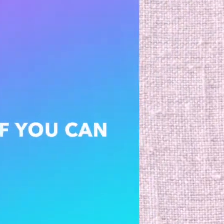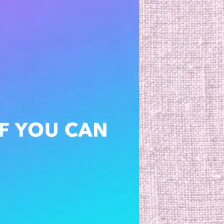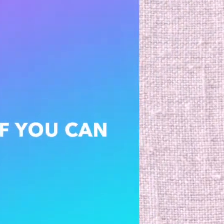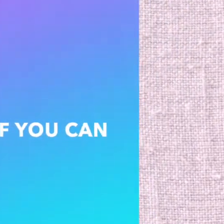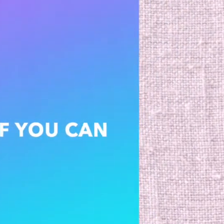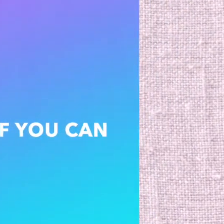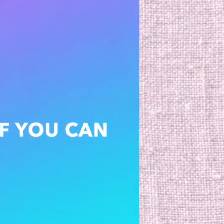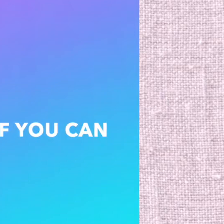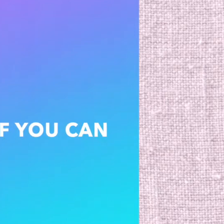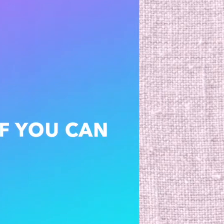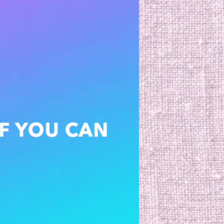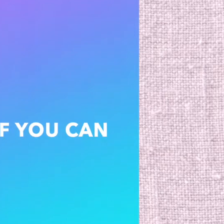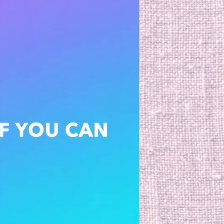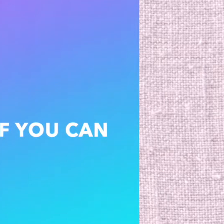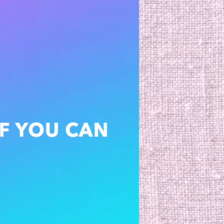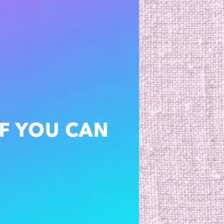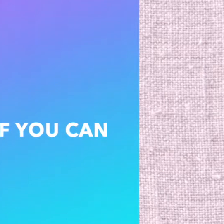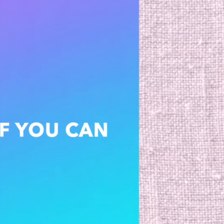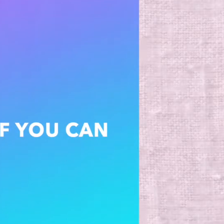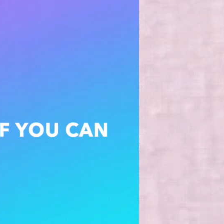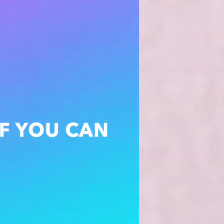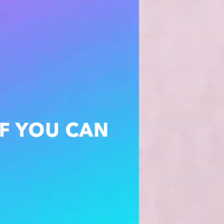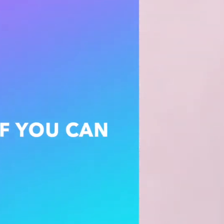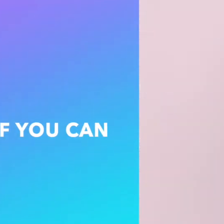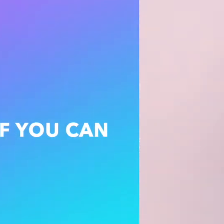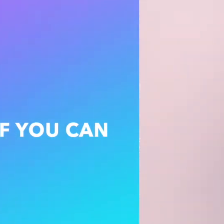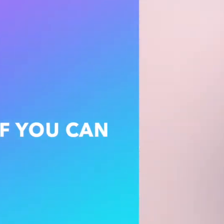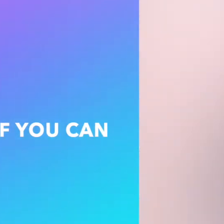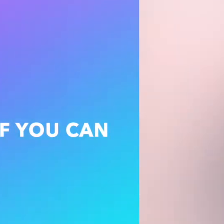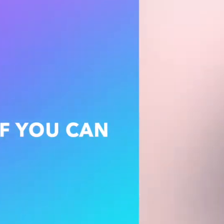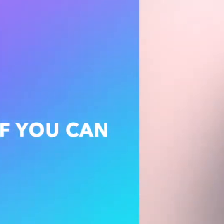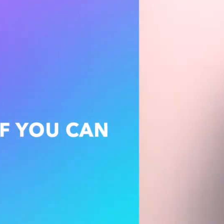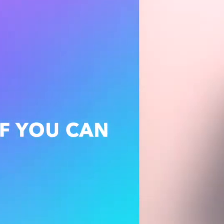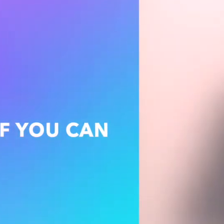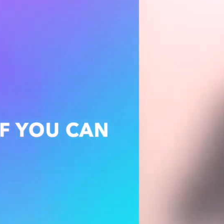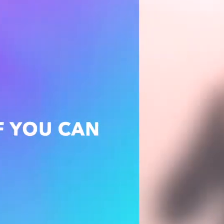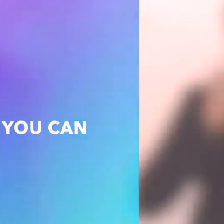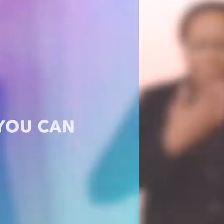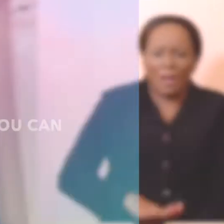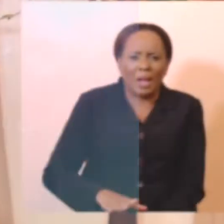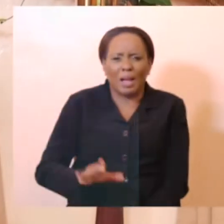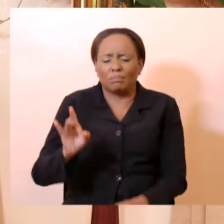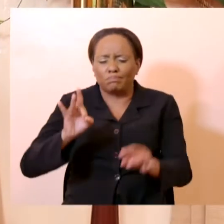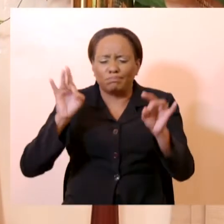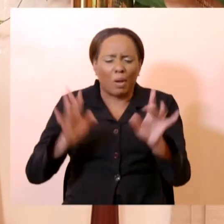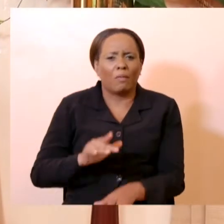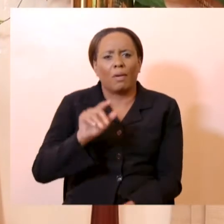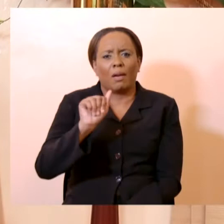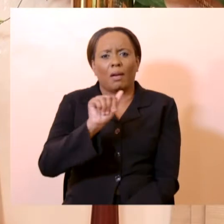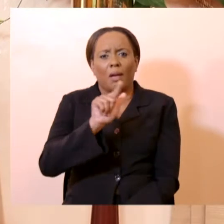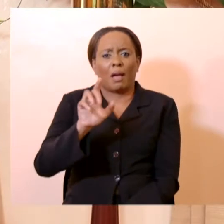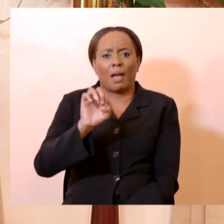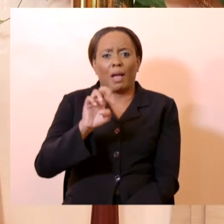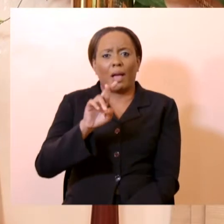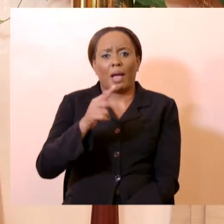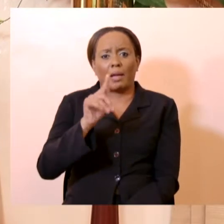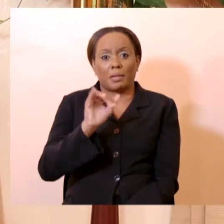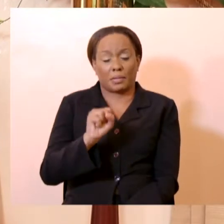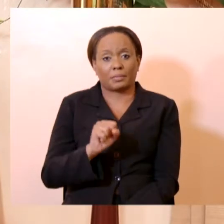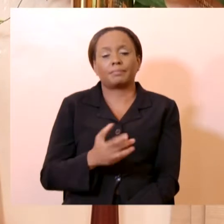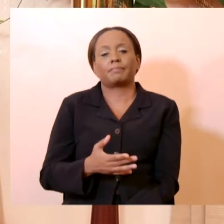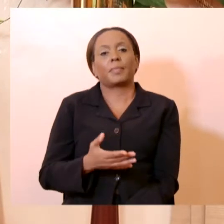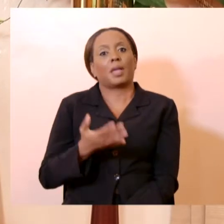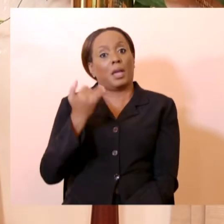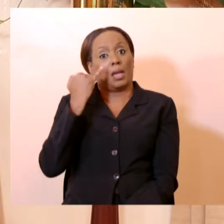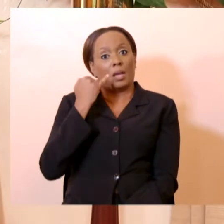allergies, this can be a concern. So the first thing that will happen is a medical evaluation of this person